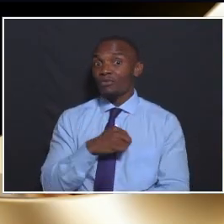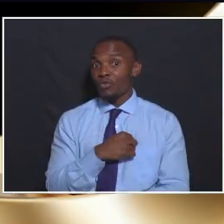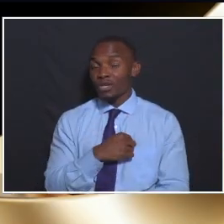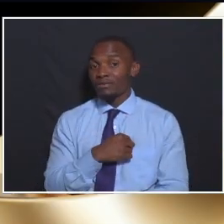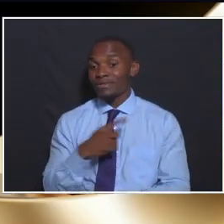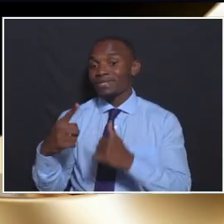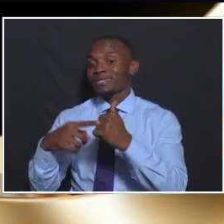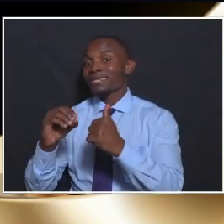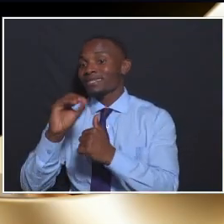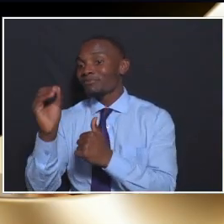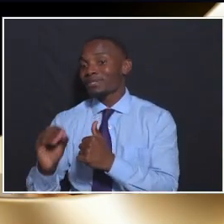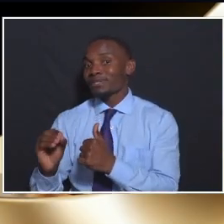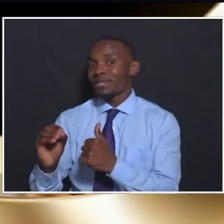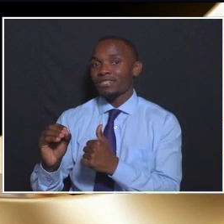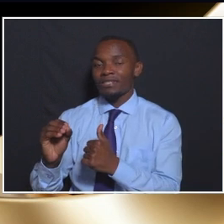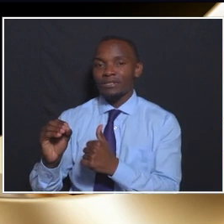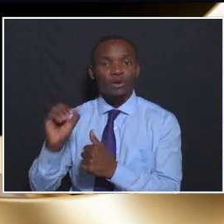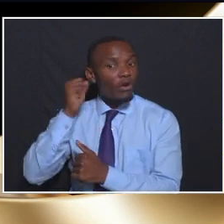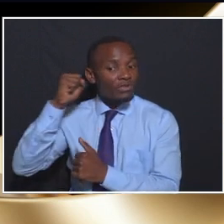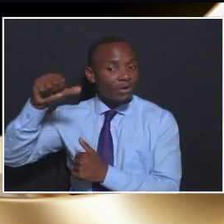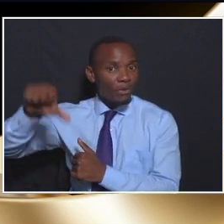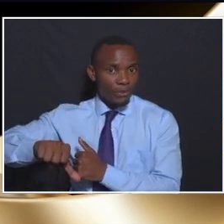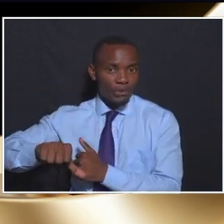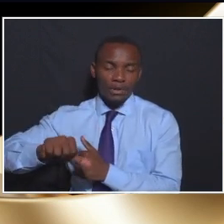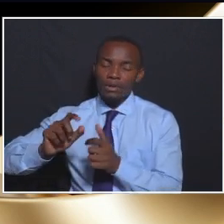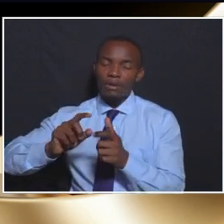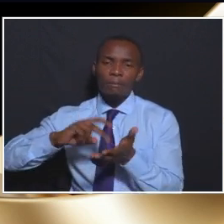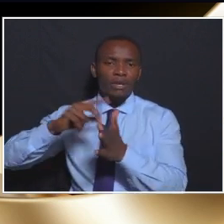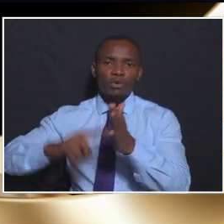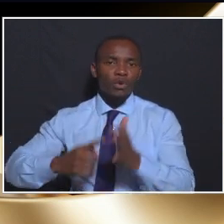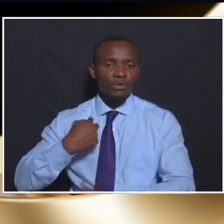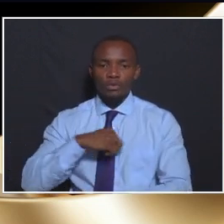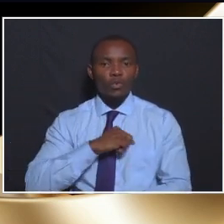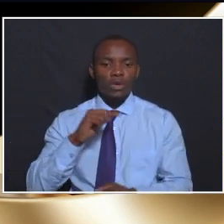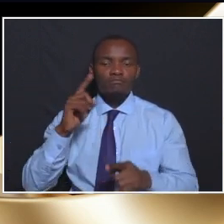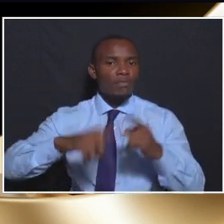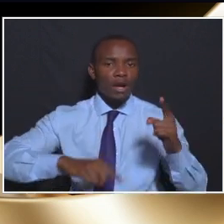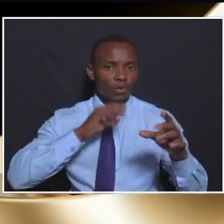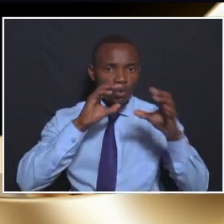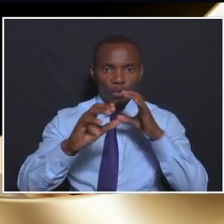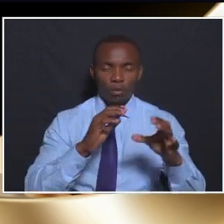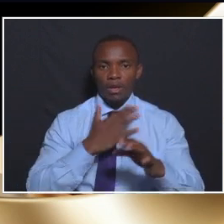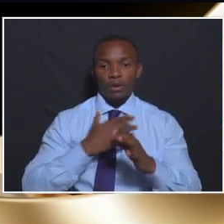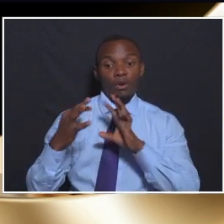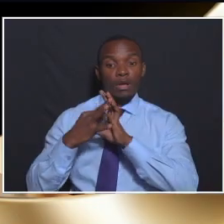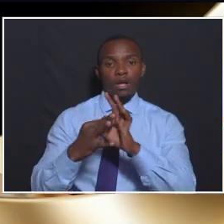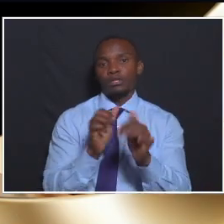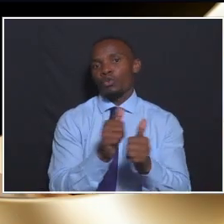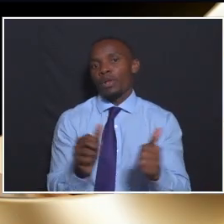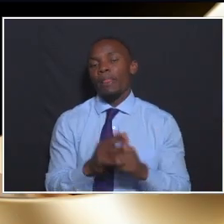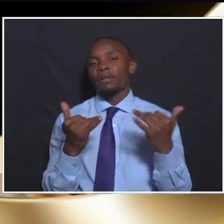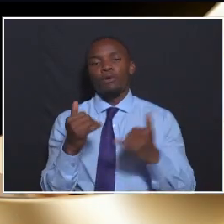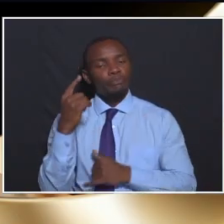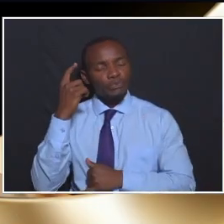that means we cannot communicate, we cannot put out our culture well. For example, think with me. You remember